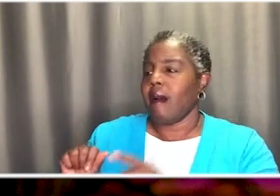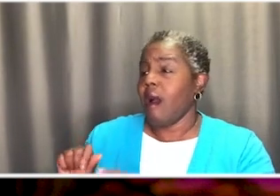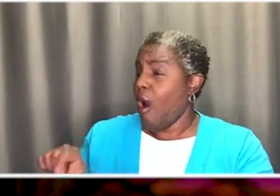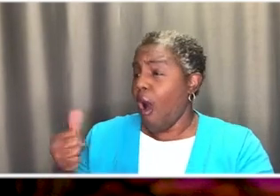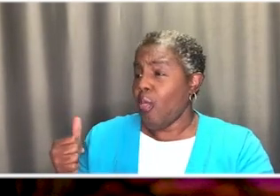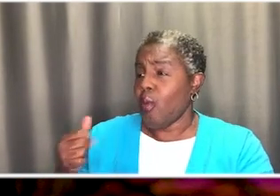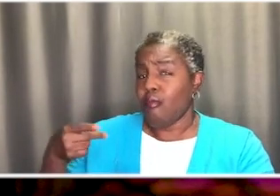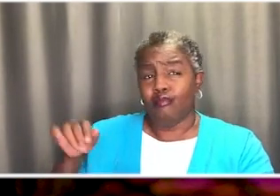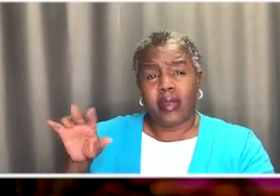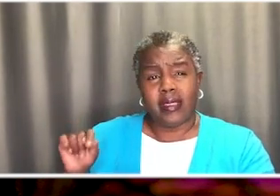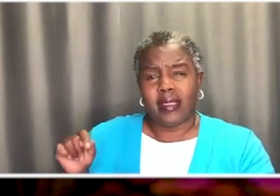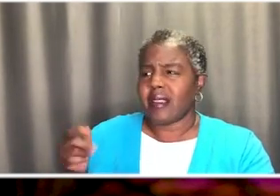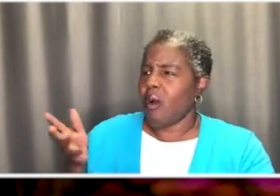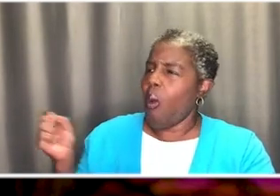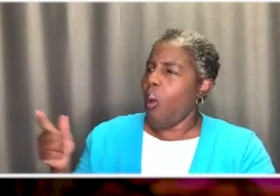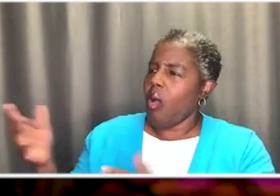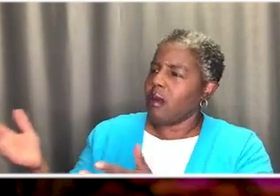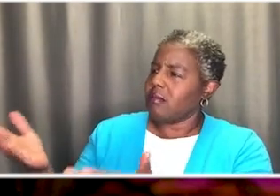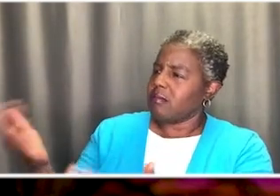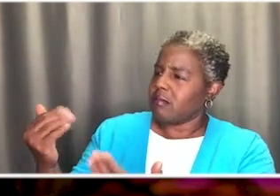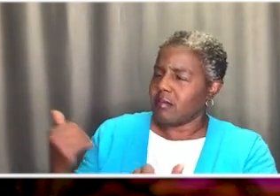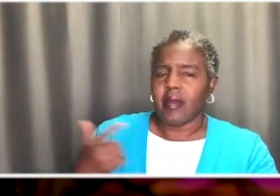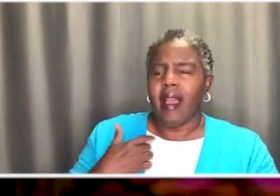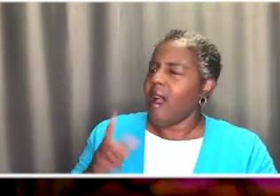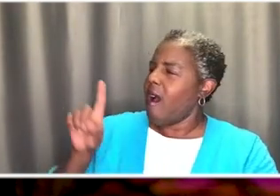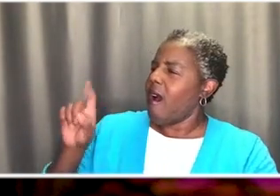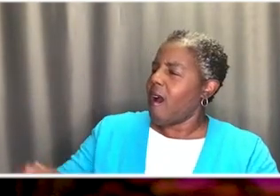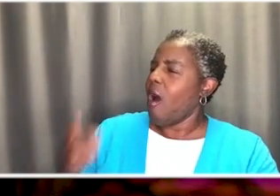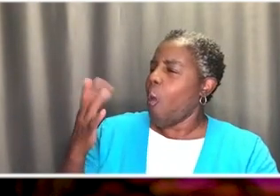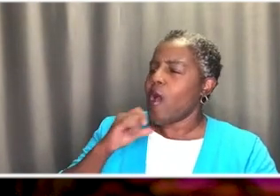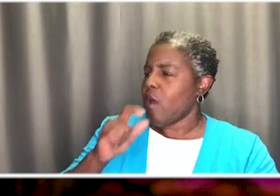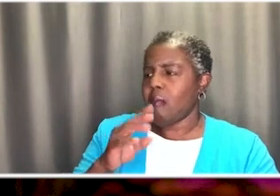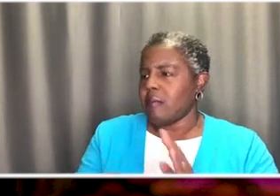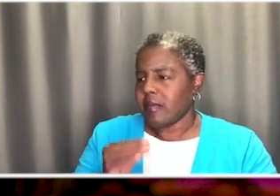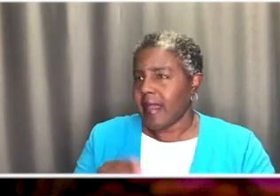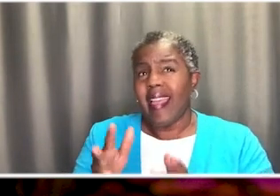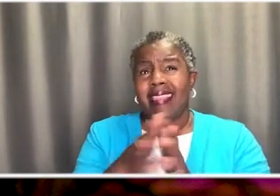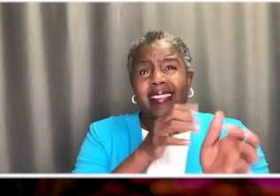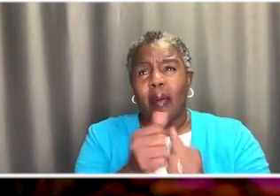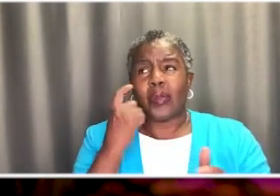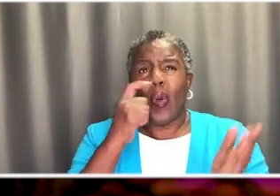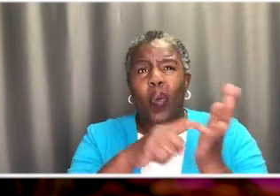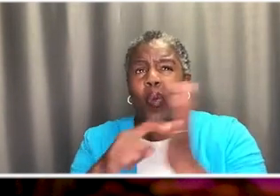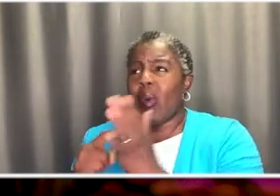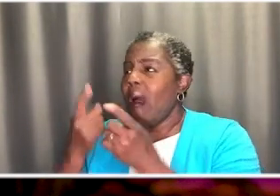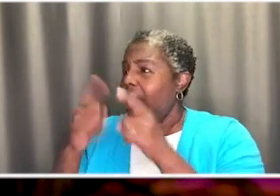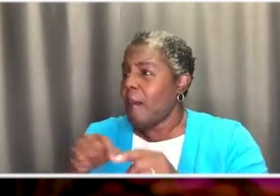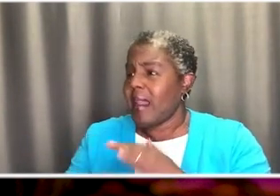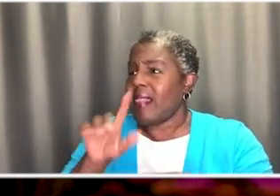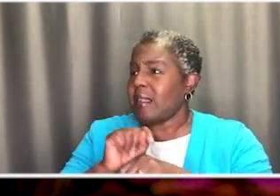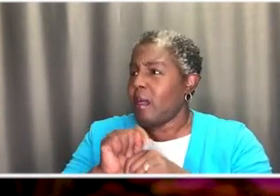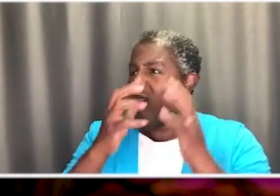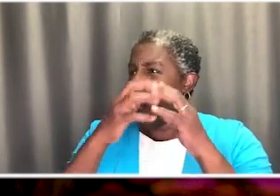them, 'Why aren't you repairing the damages done to